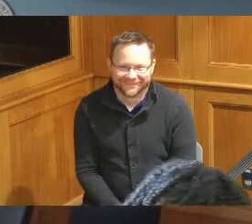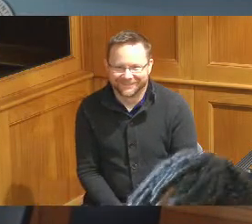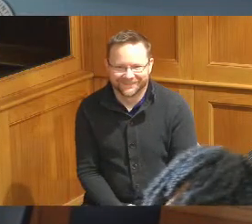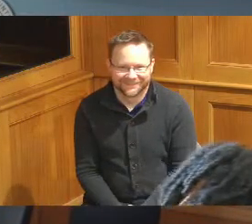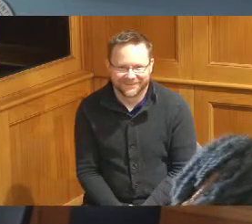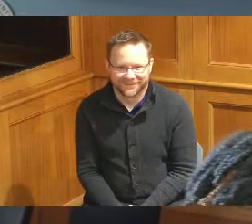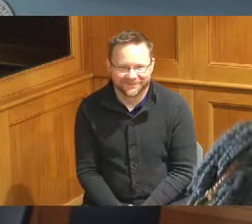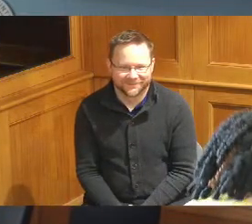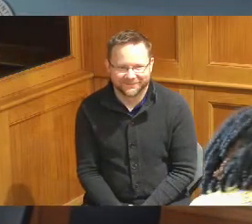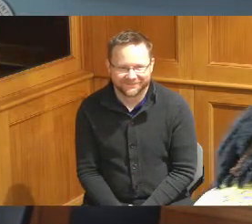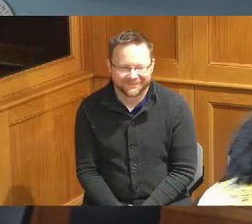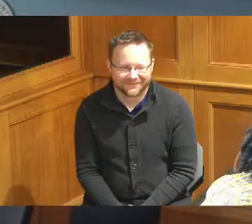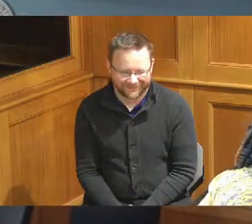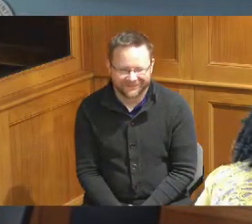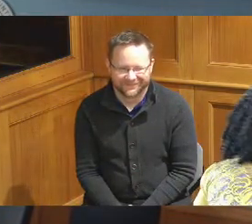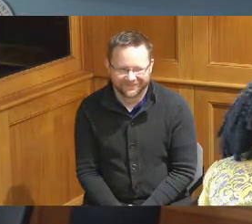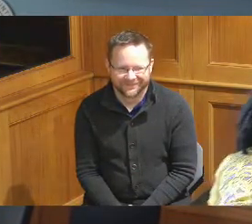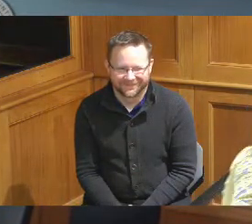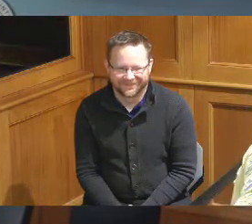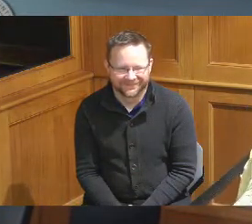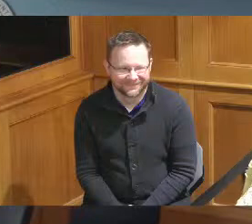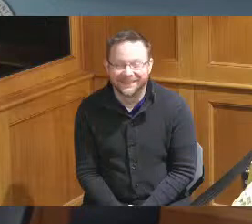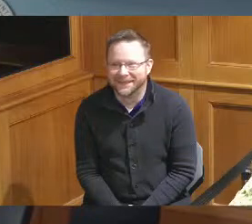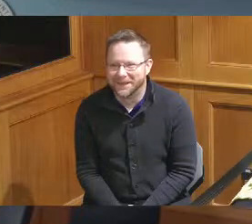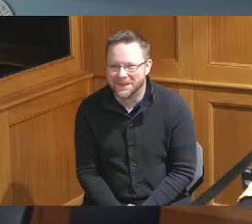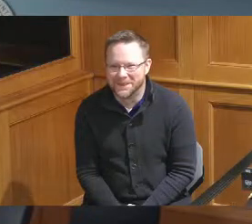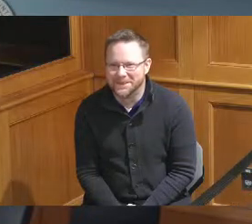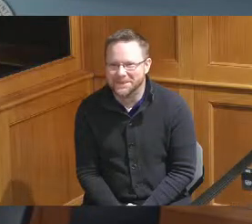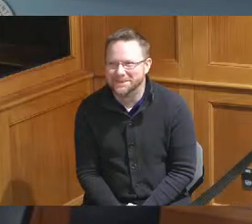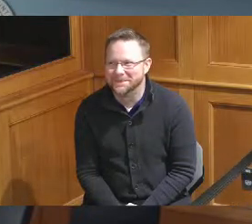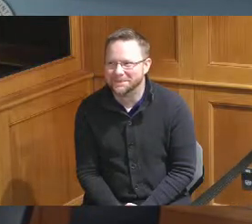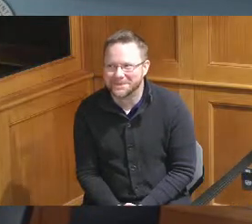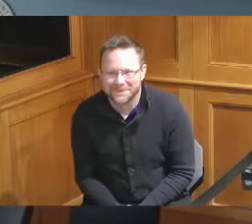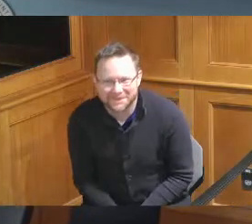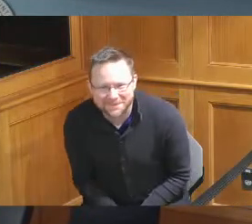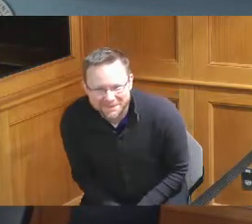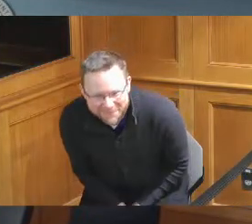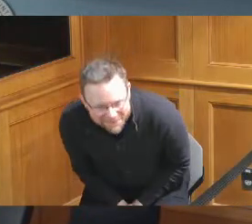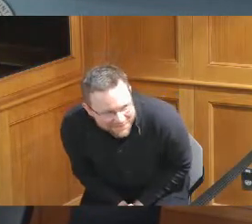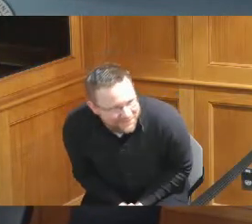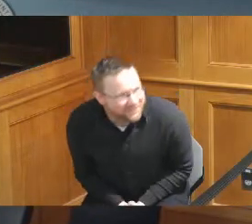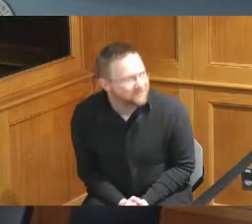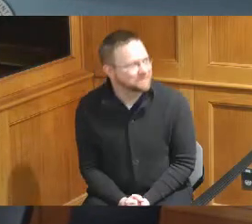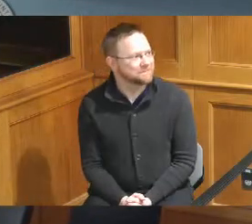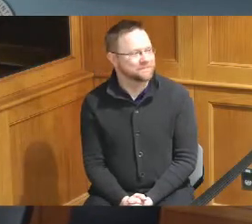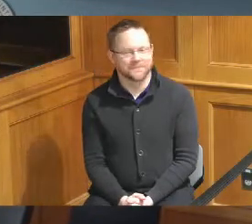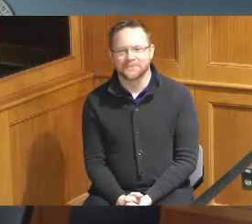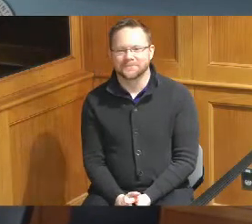Deontay, can you dunk down? Thank you. Right here.